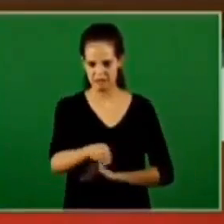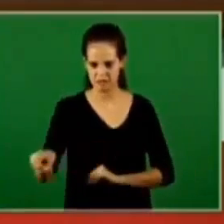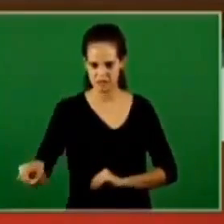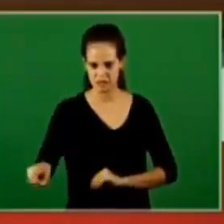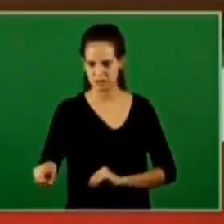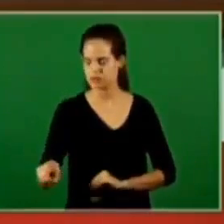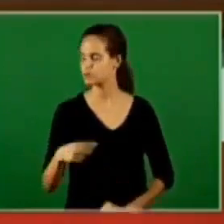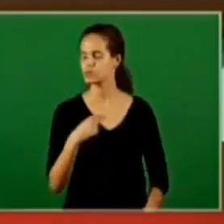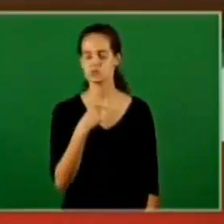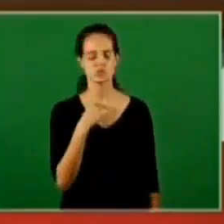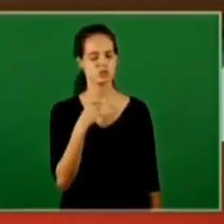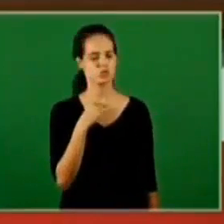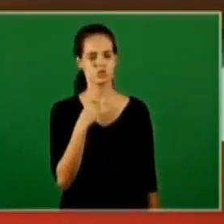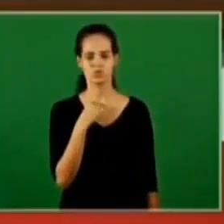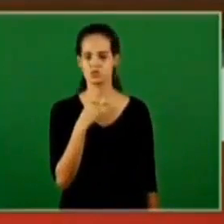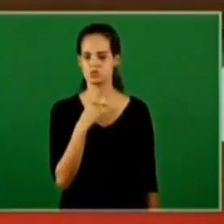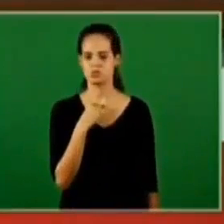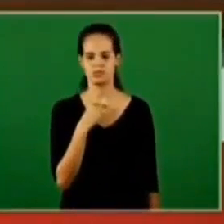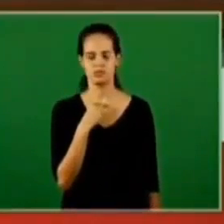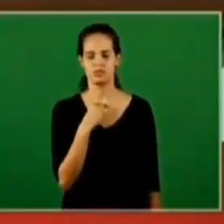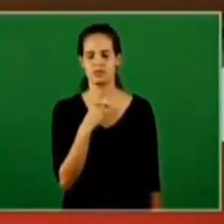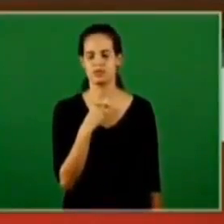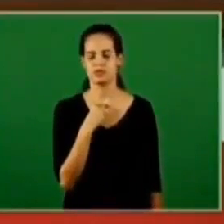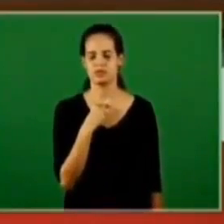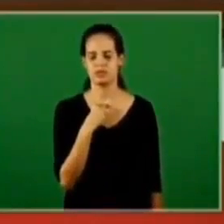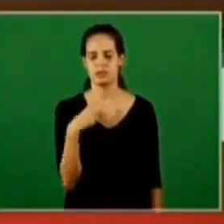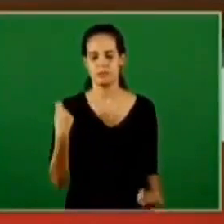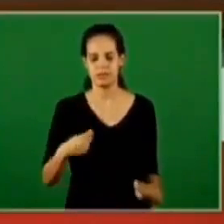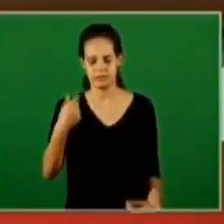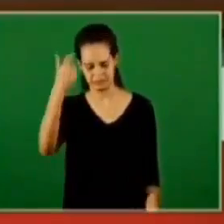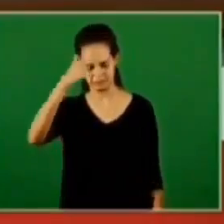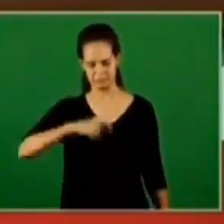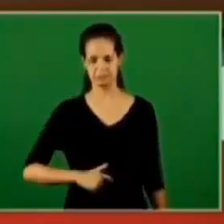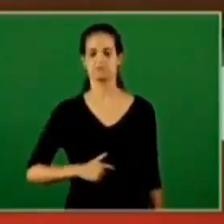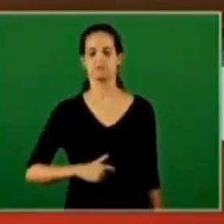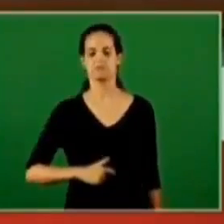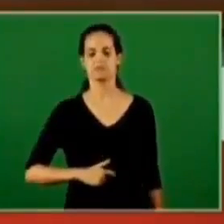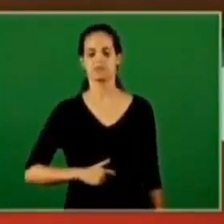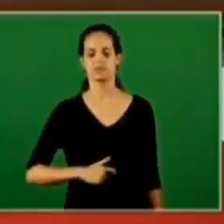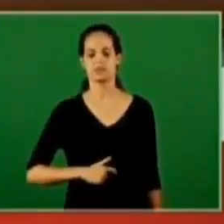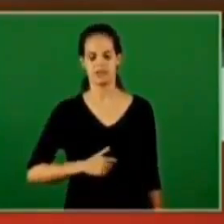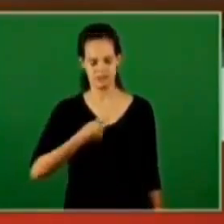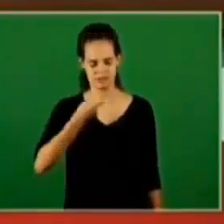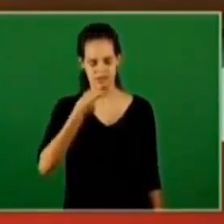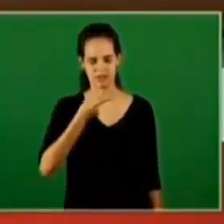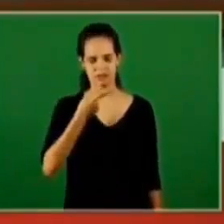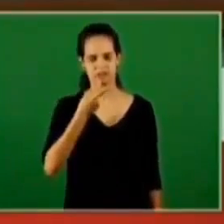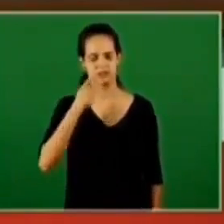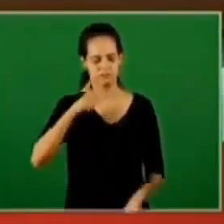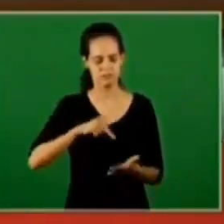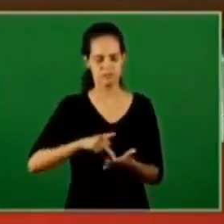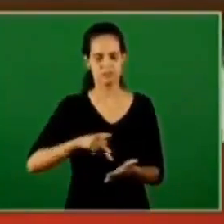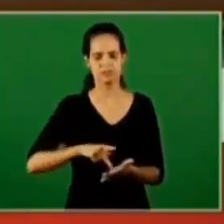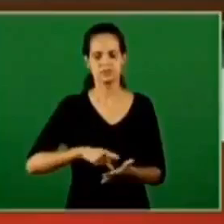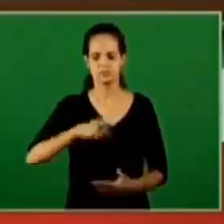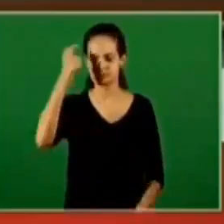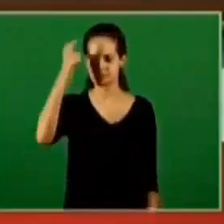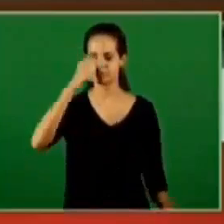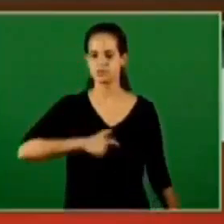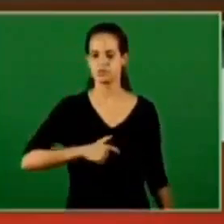world stomps on you. If this salt has no taste, it's no longer salt. God made